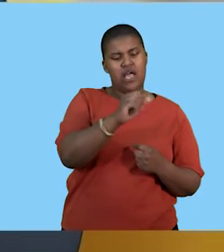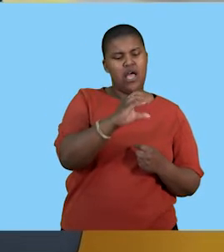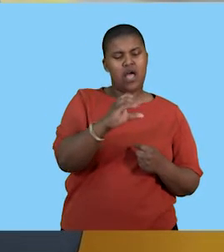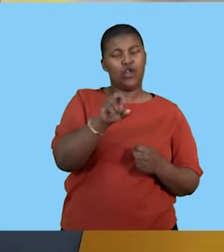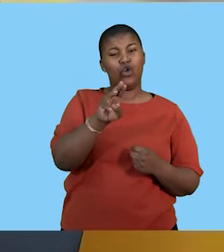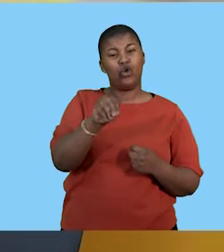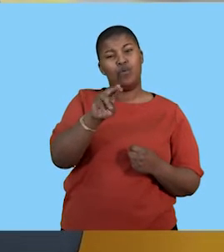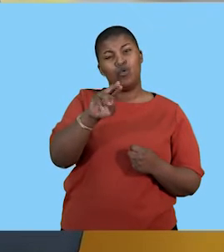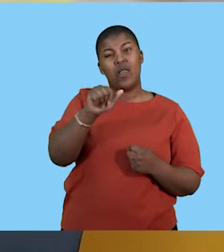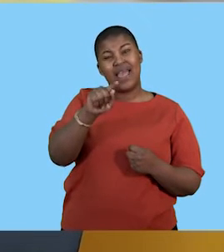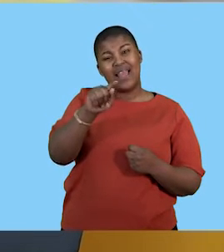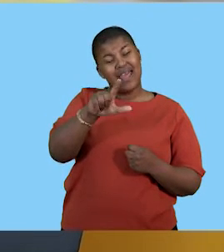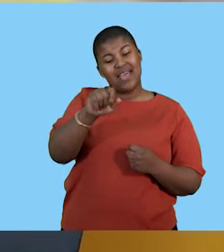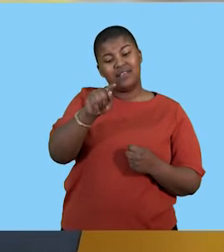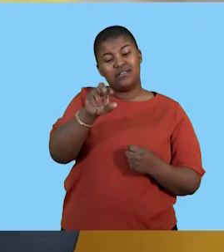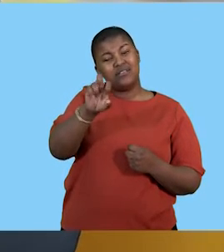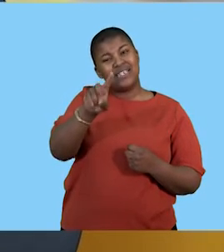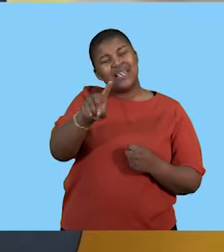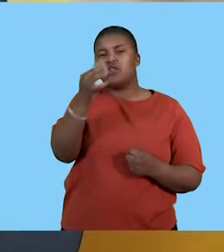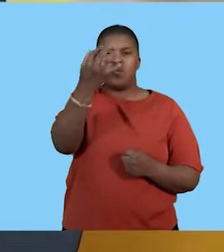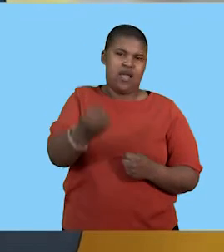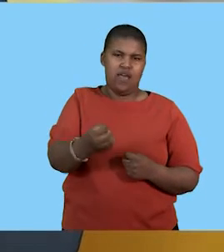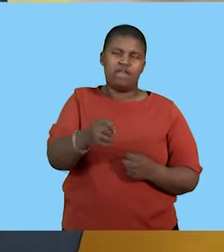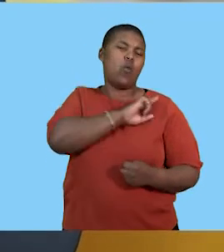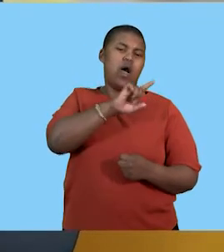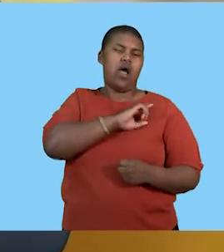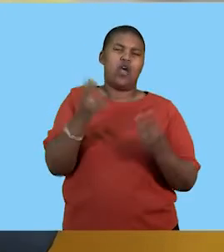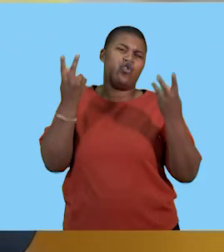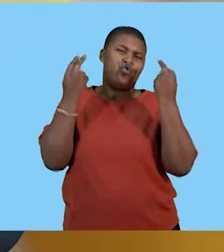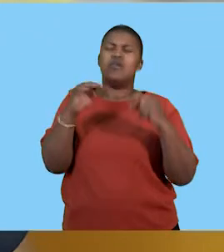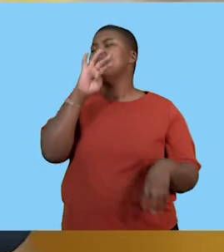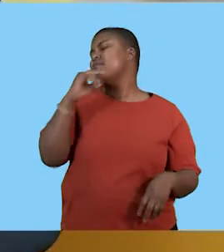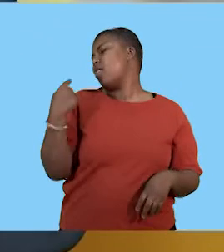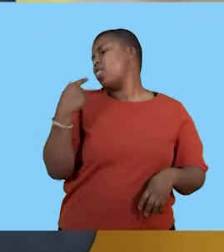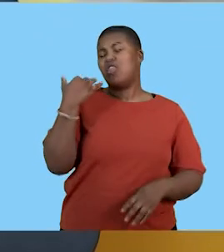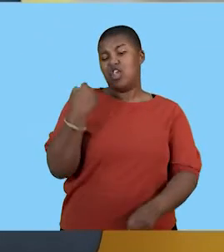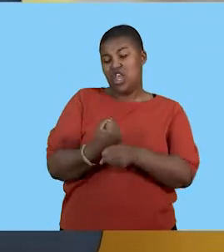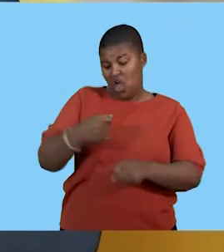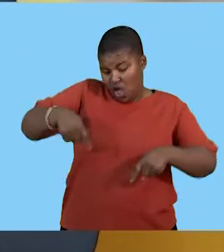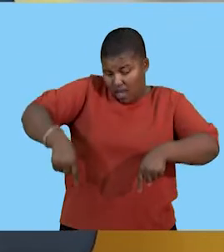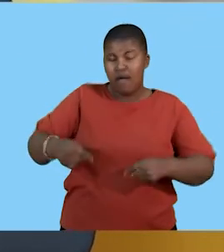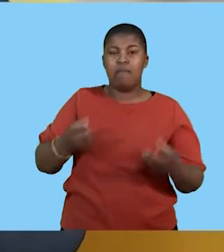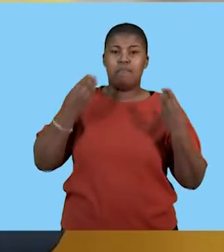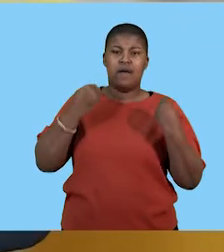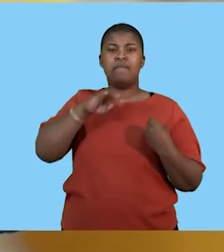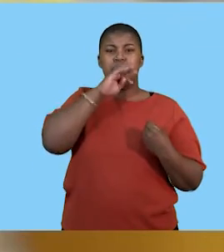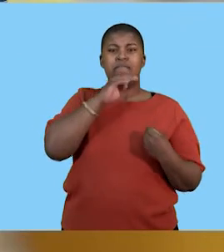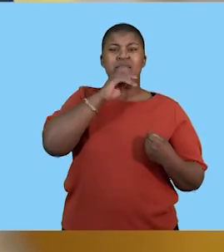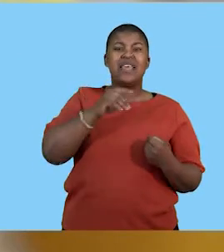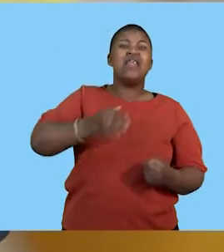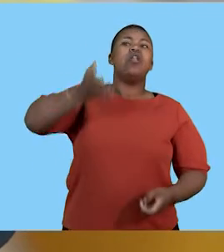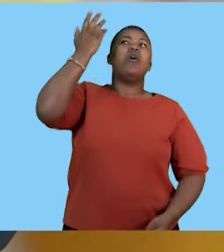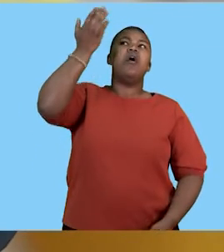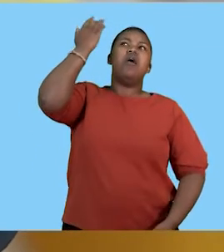accumulated depreciation. Why? Because it is new. We just acquired it this year. So it was not there in